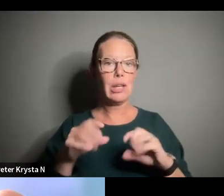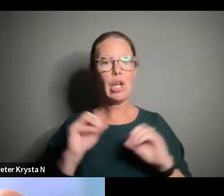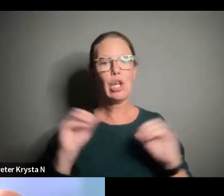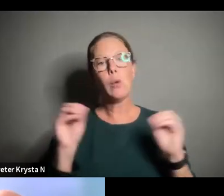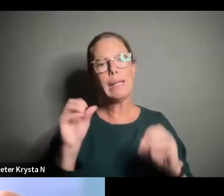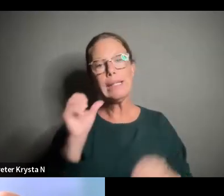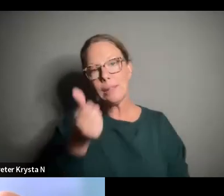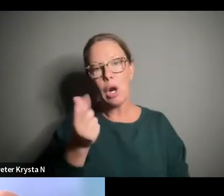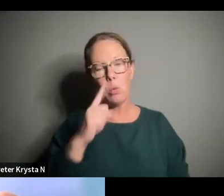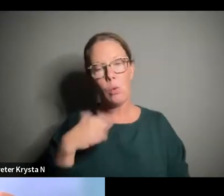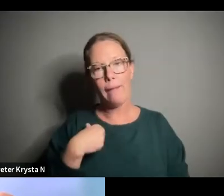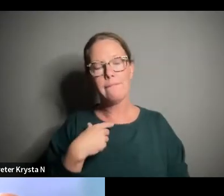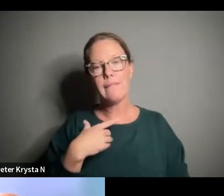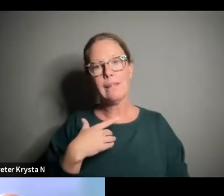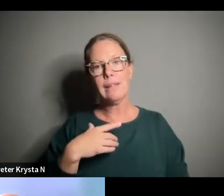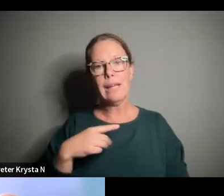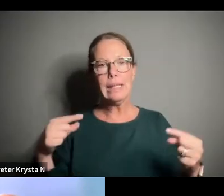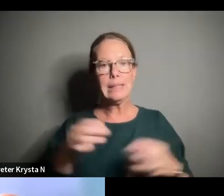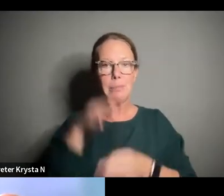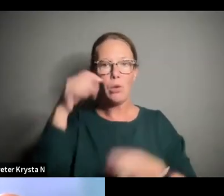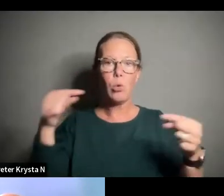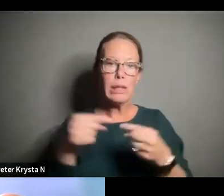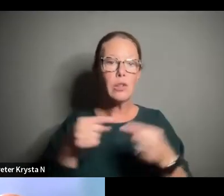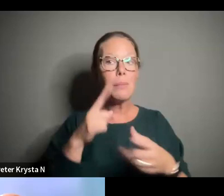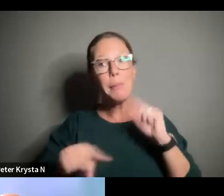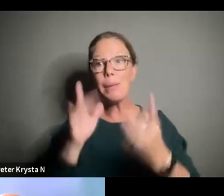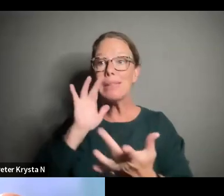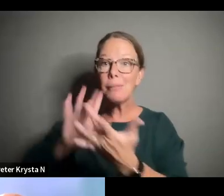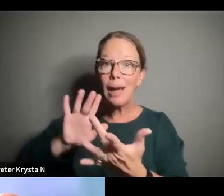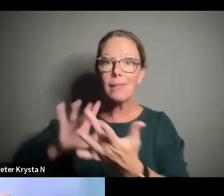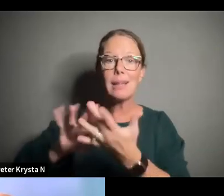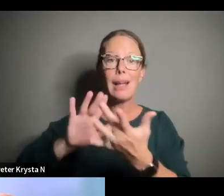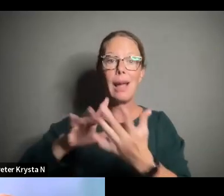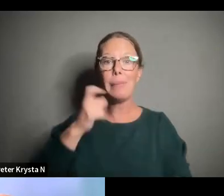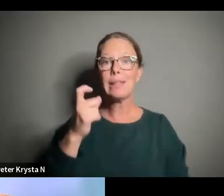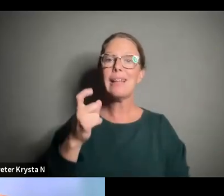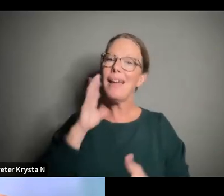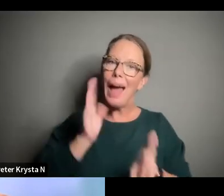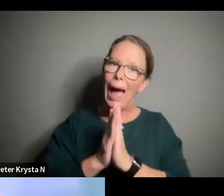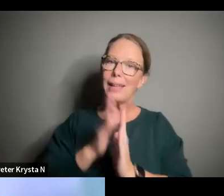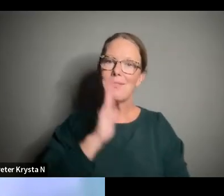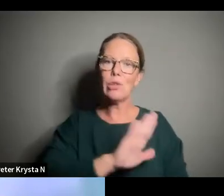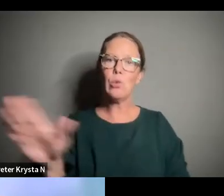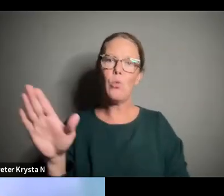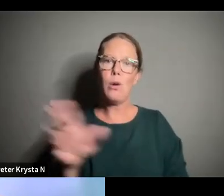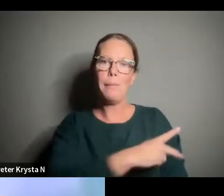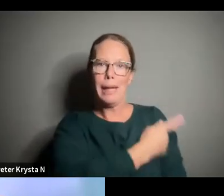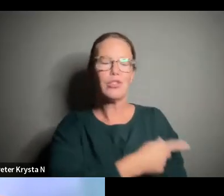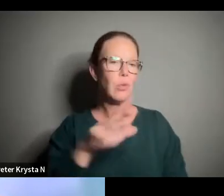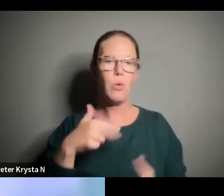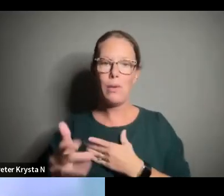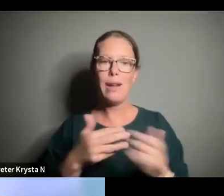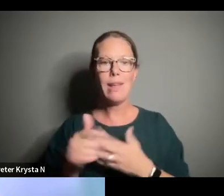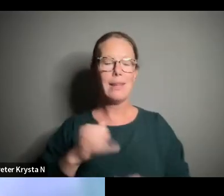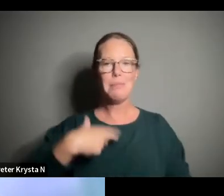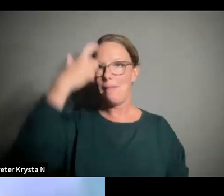injury in their family, but you may be contacted because this disease is. Asked for this early for your anybody that because that's really, in